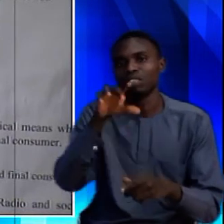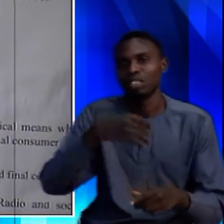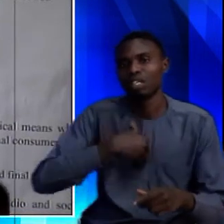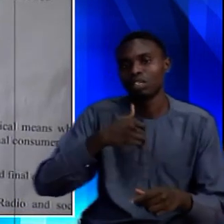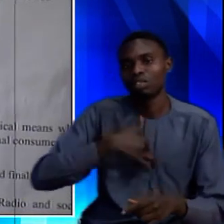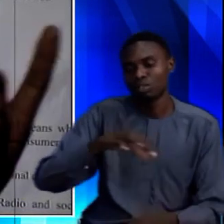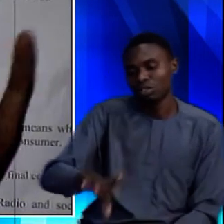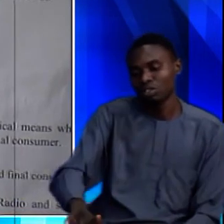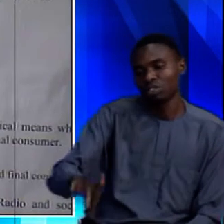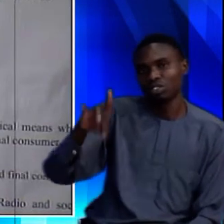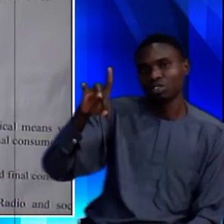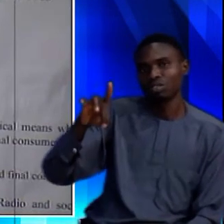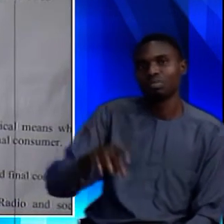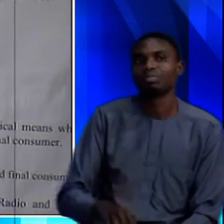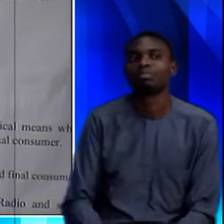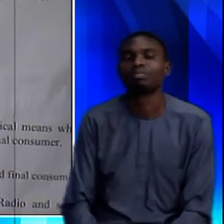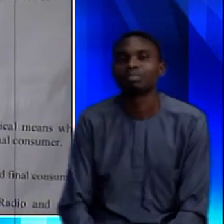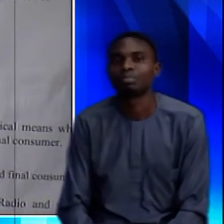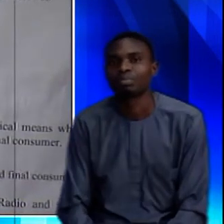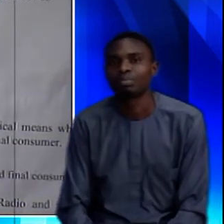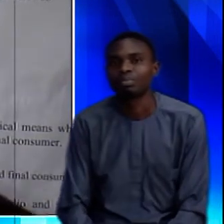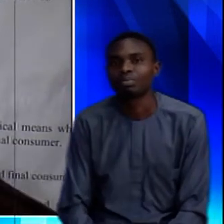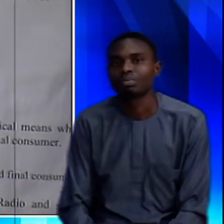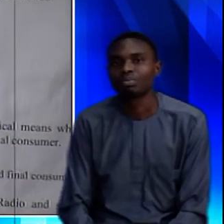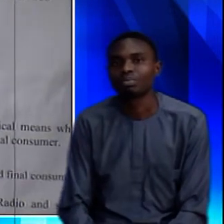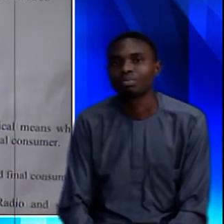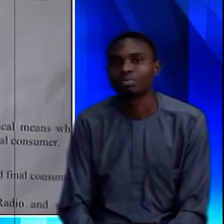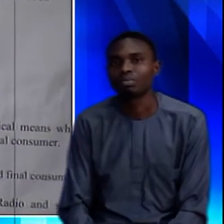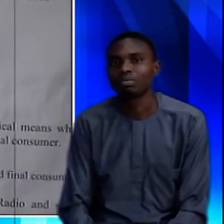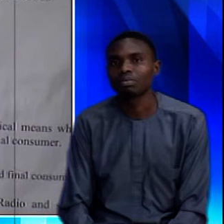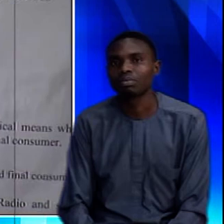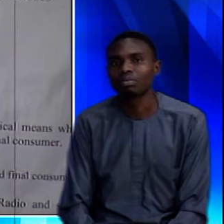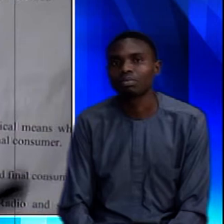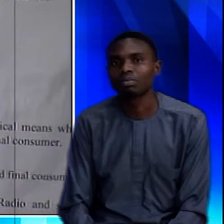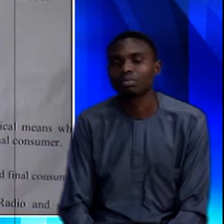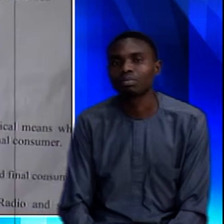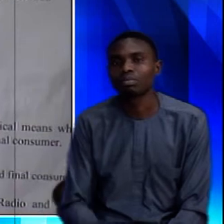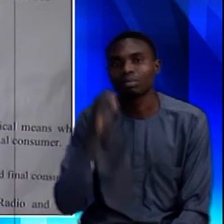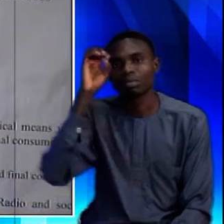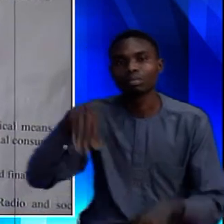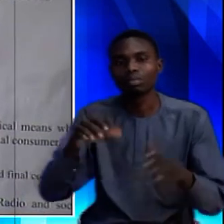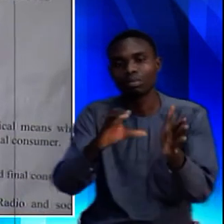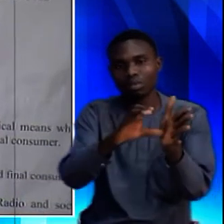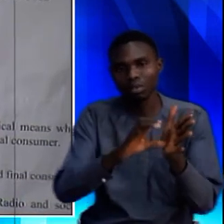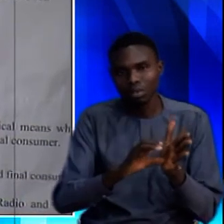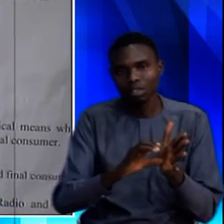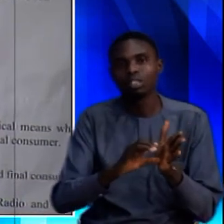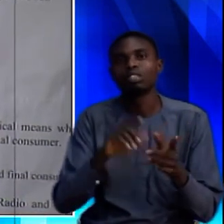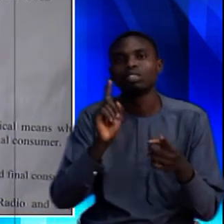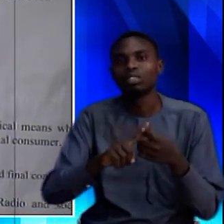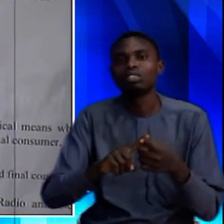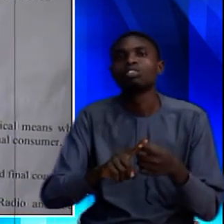you like, you will just pick from him and pay. Then he gives credit facilities to reliable